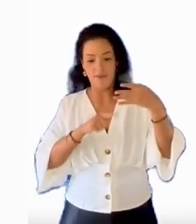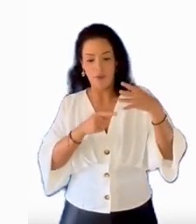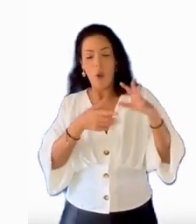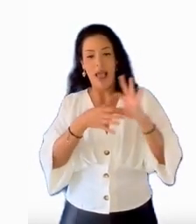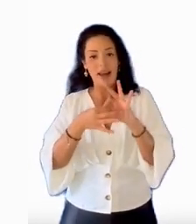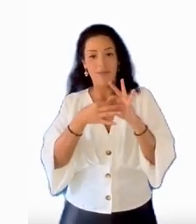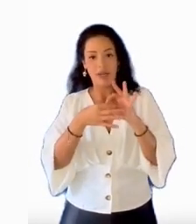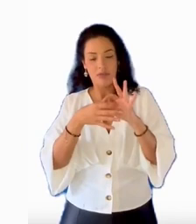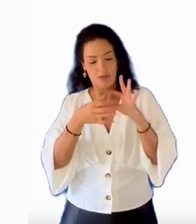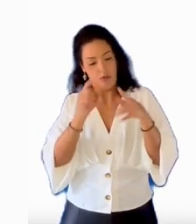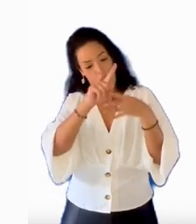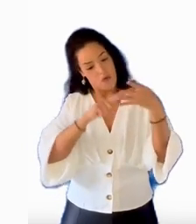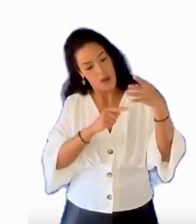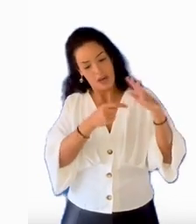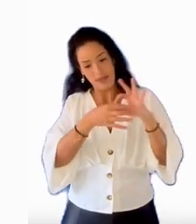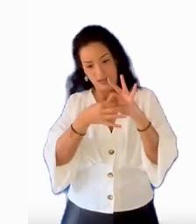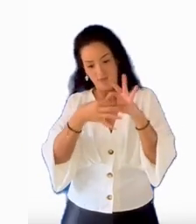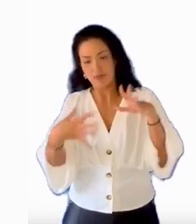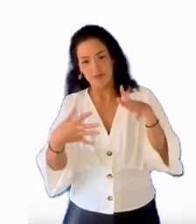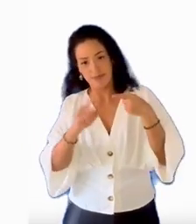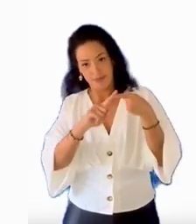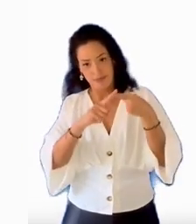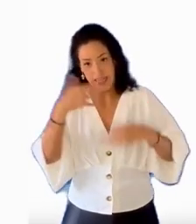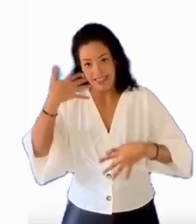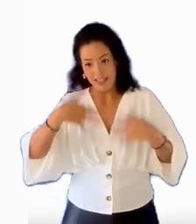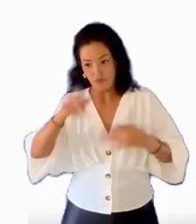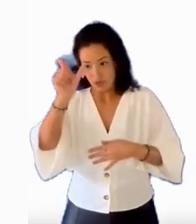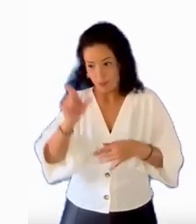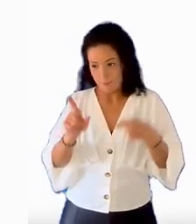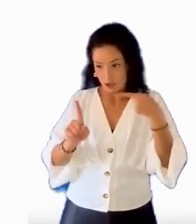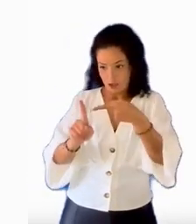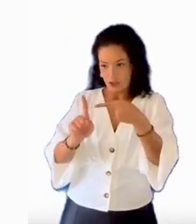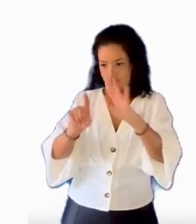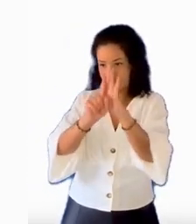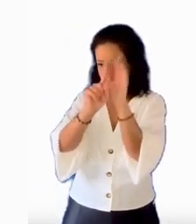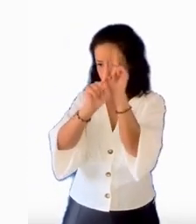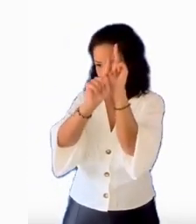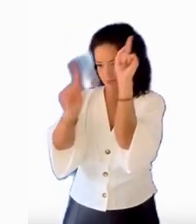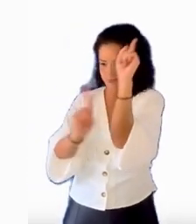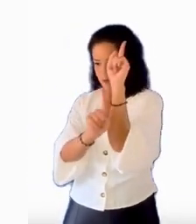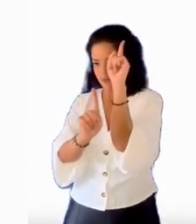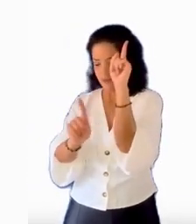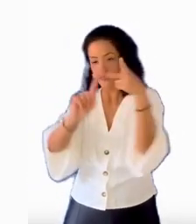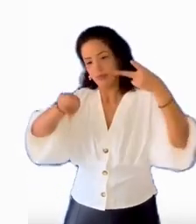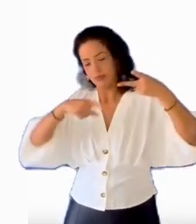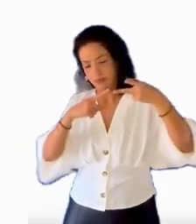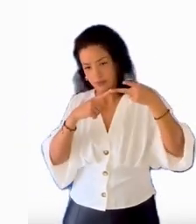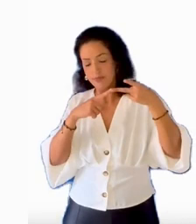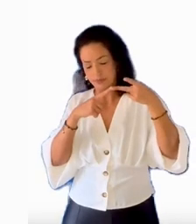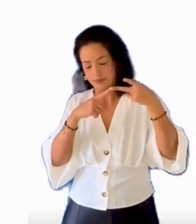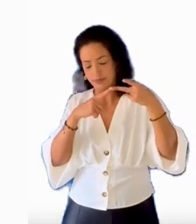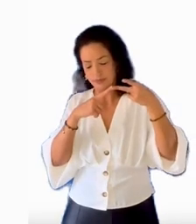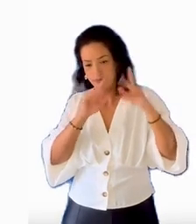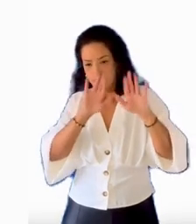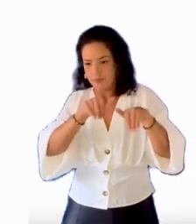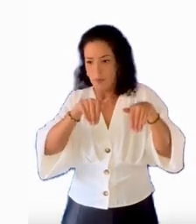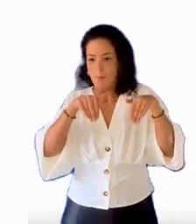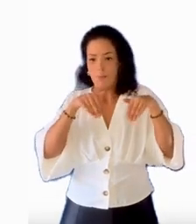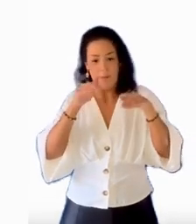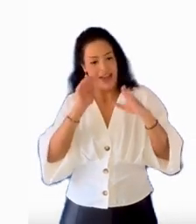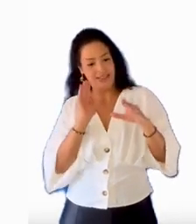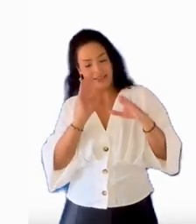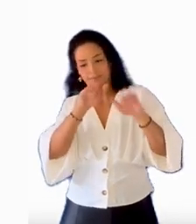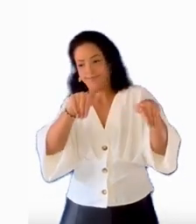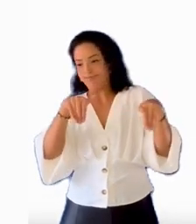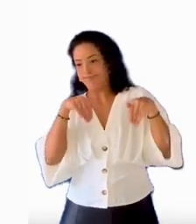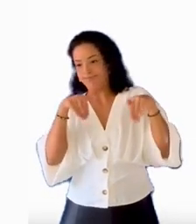rather than reconnect. The first, the suffering person is inferior. The second, a passive and self-focused reaction that